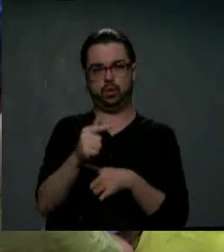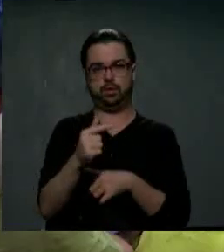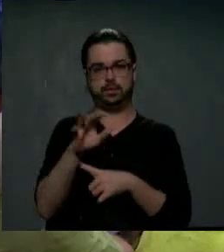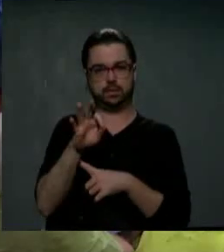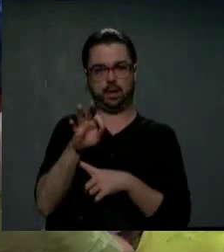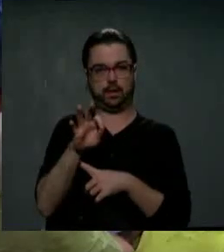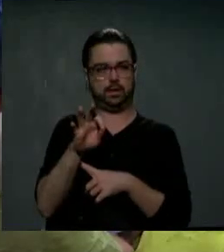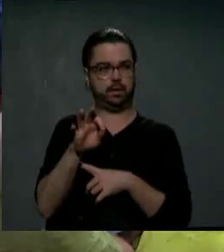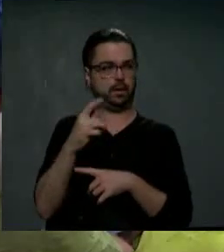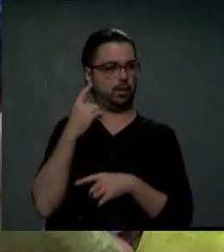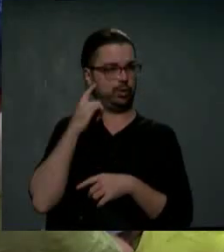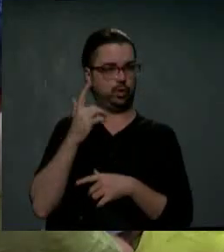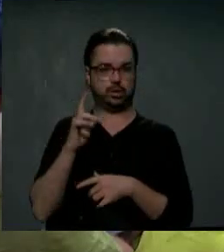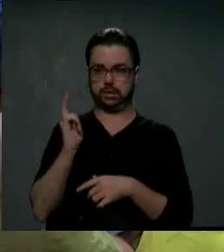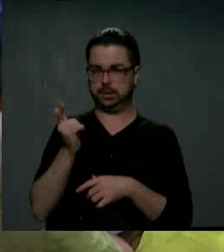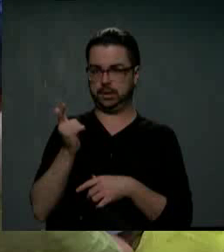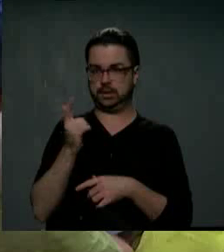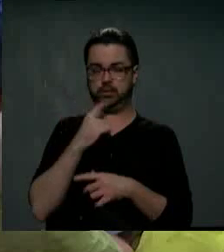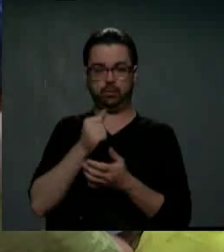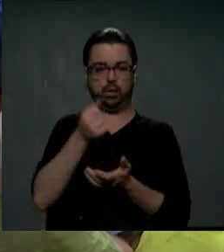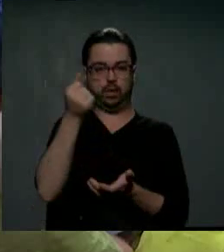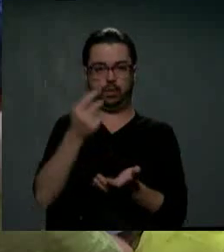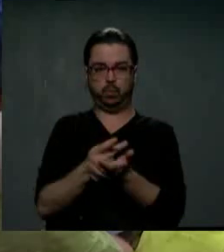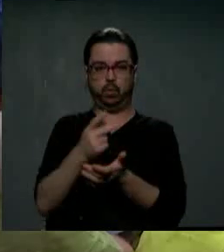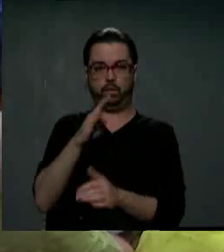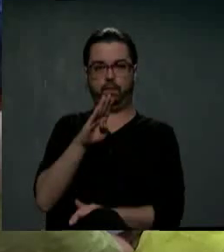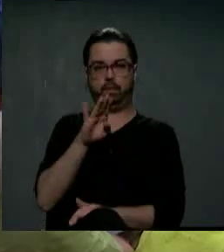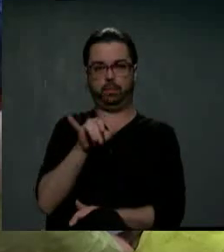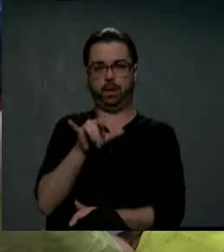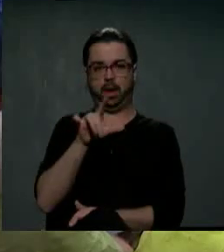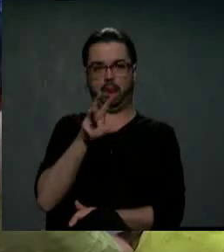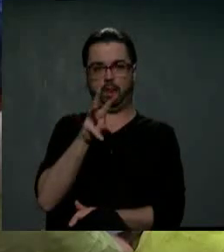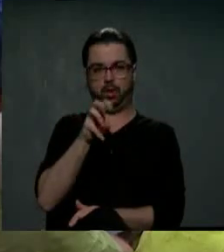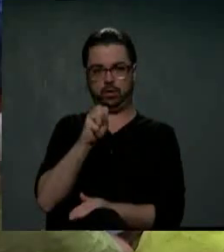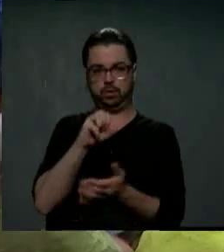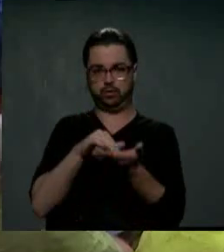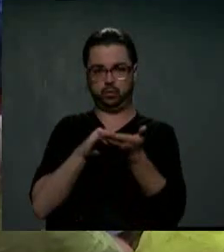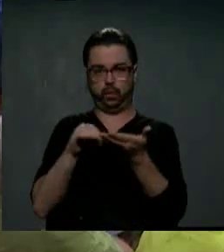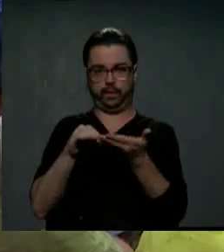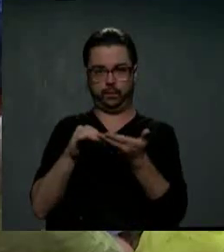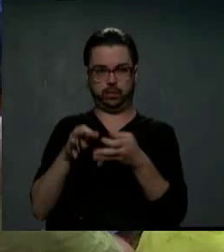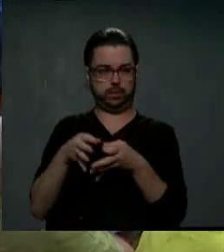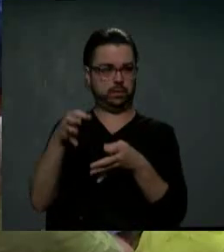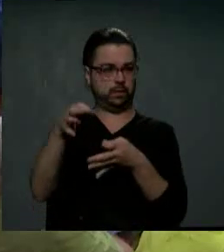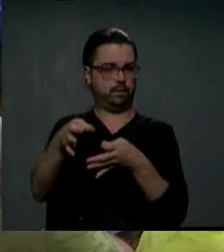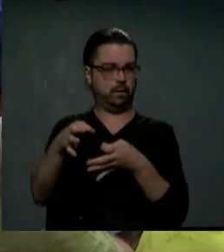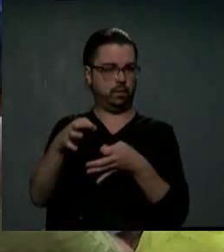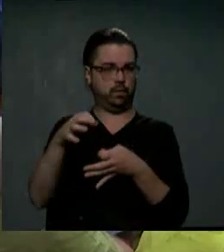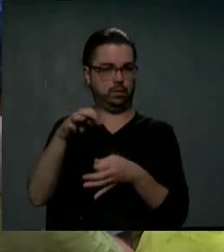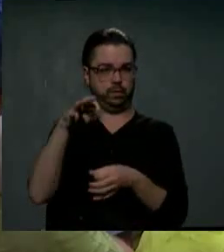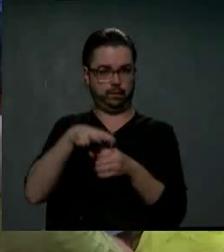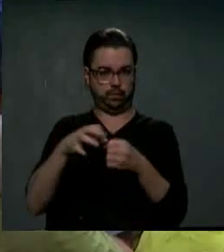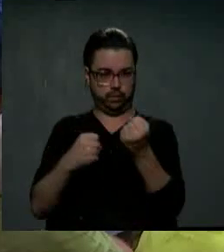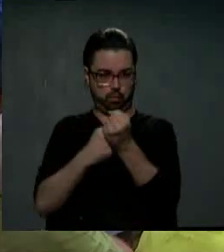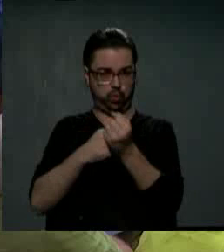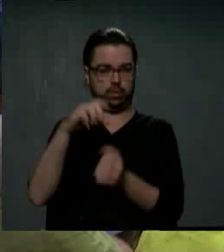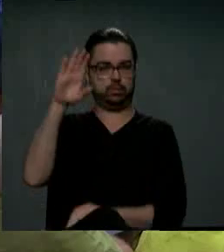hear a second on it? So those approve of the waiver and the deferral, raise